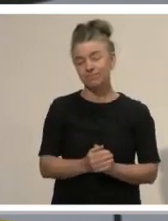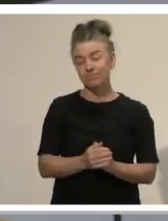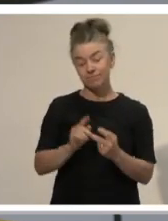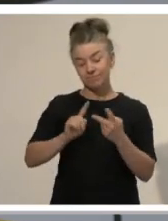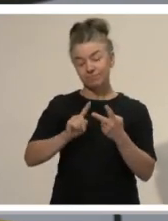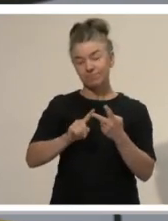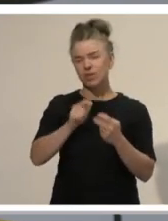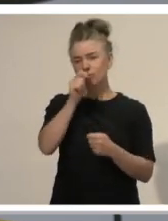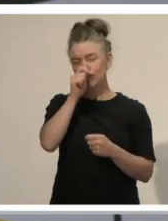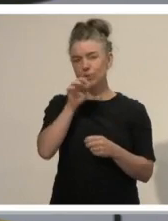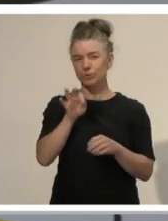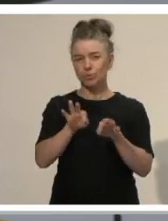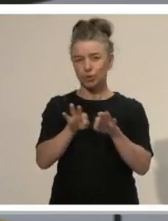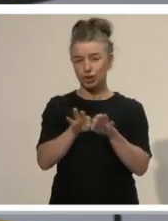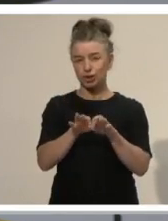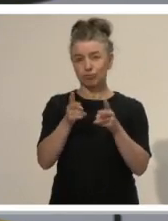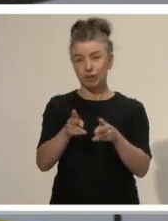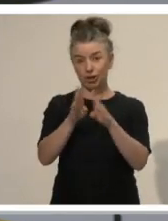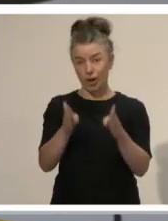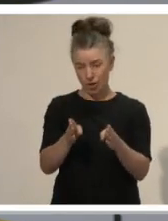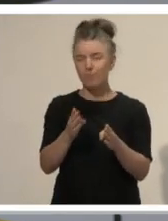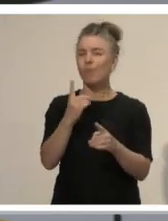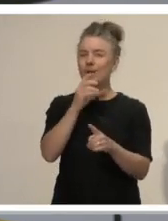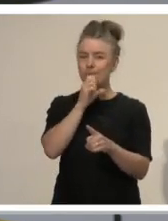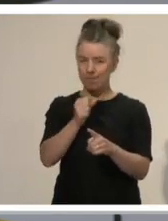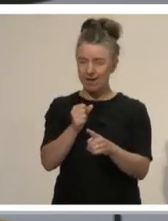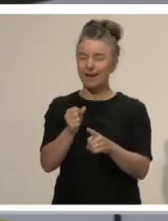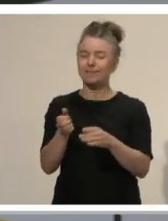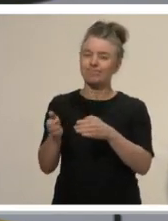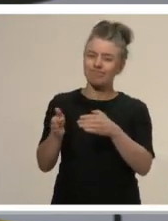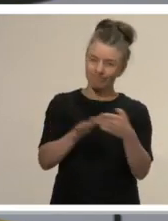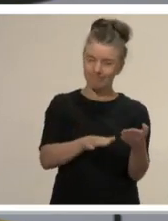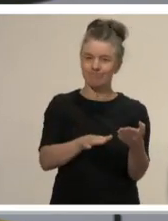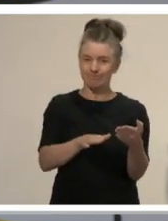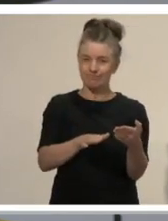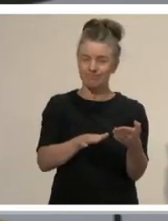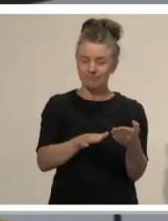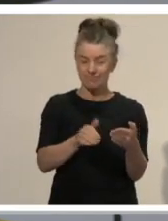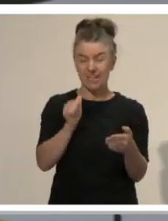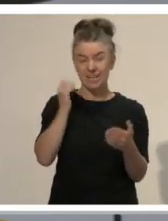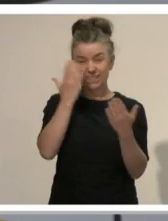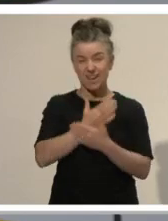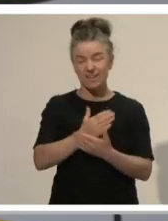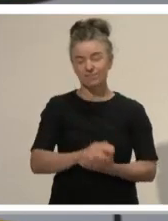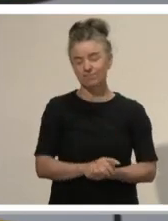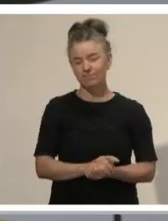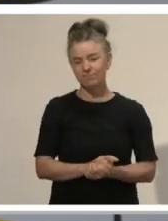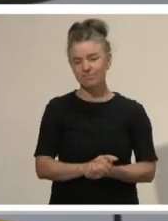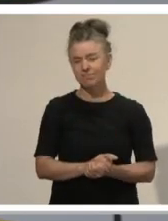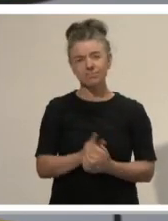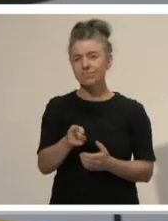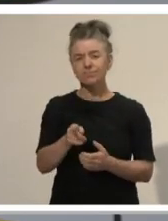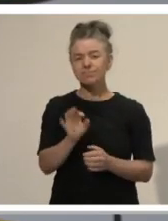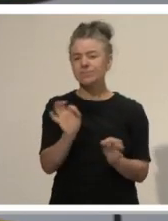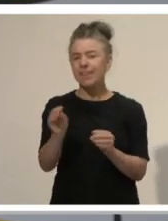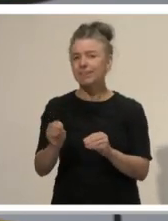Christchurch. This man in his 70s passed away in the hospital level wing of that unit last night. He was not part of the group